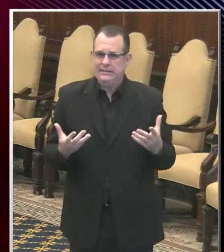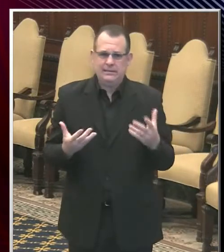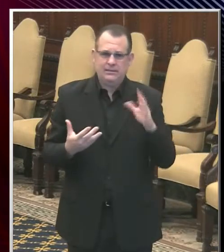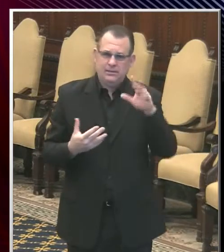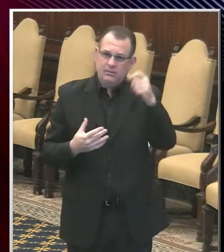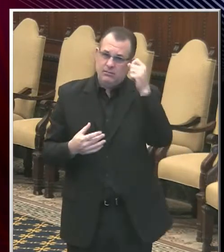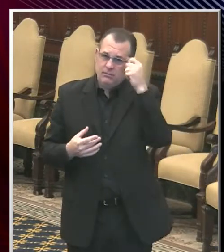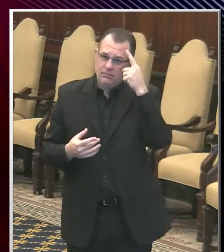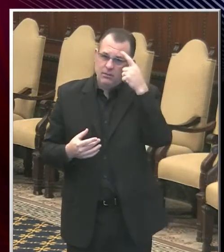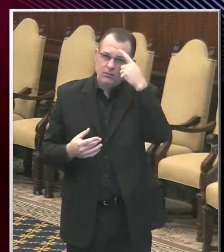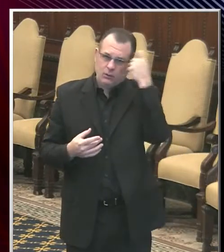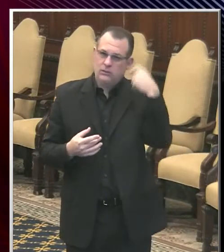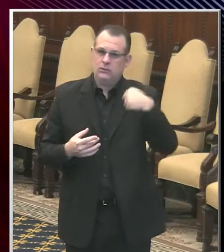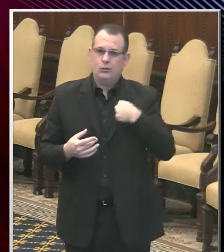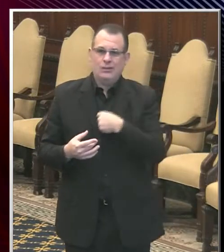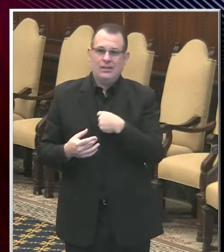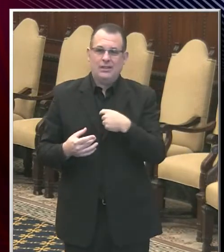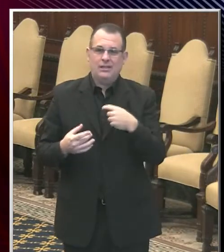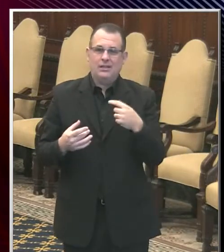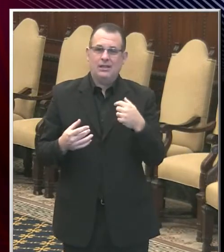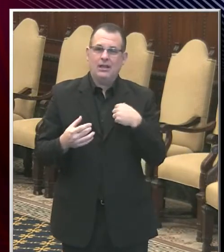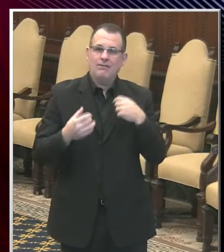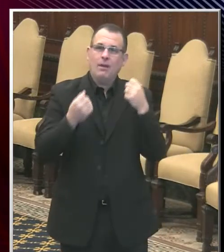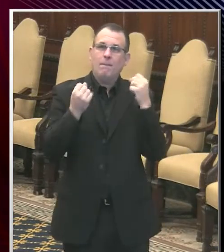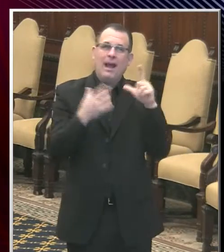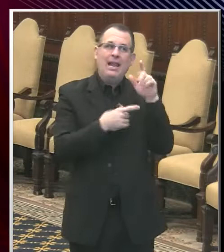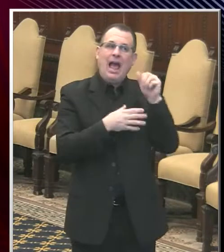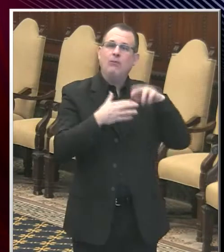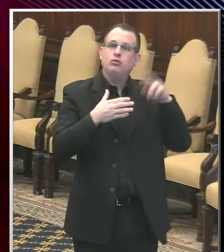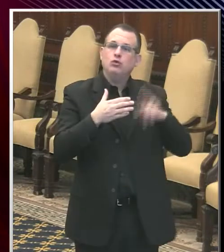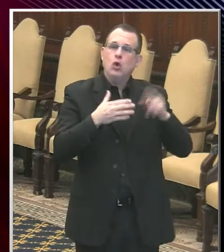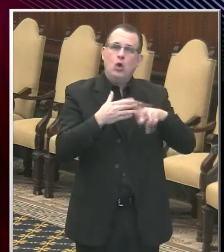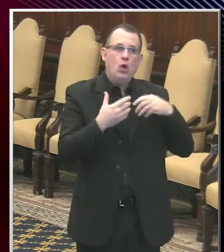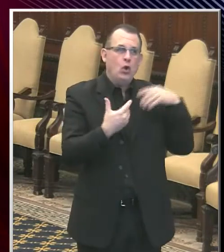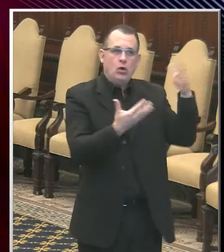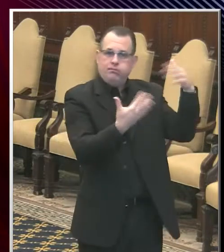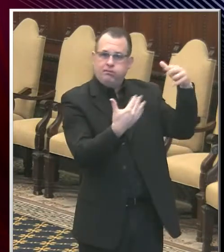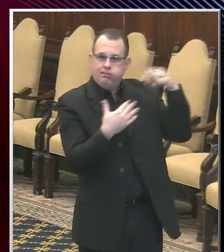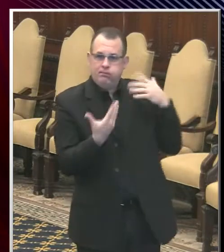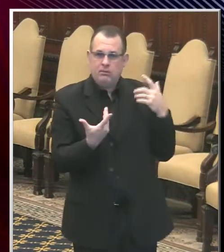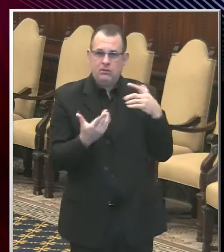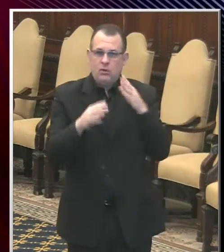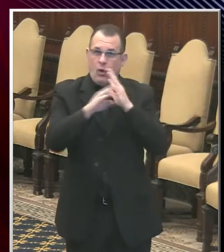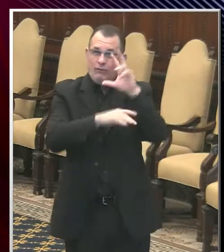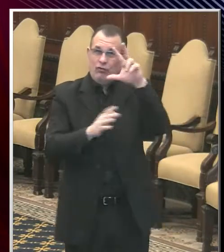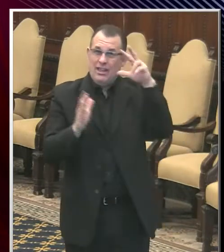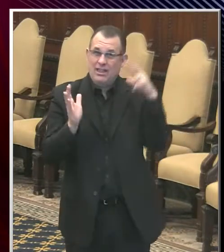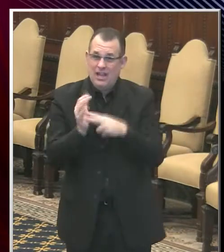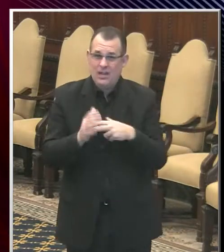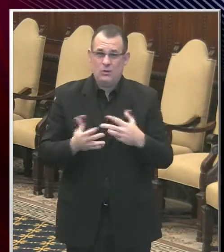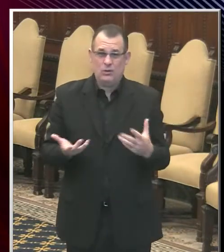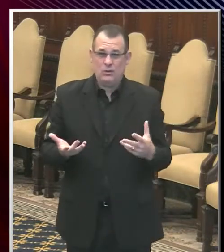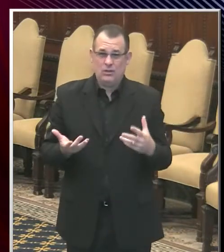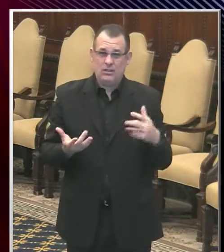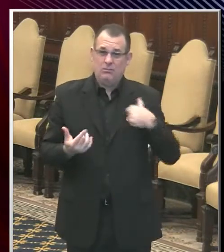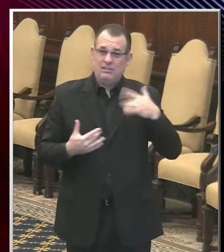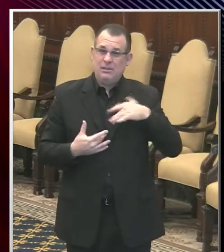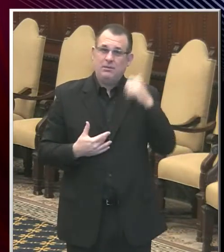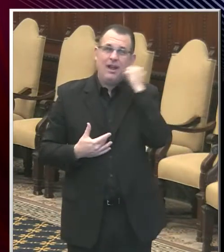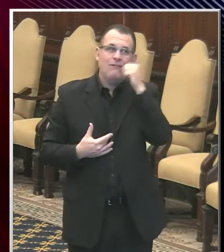had many laboratory reports that came in today. More than 3,000 results, when typically we get in about 1,400 results a